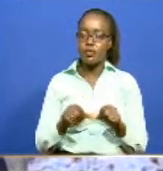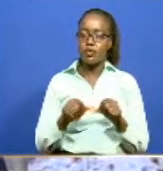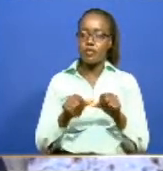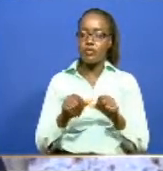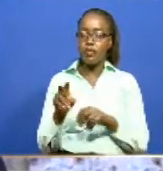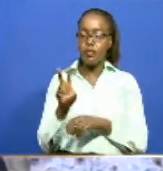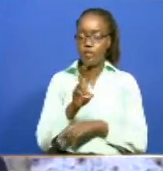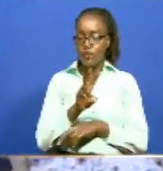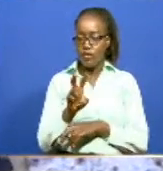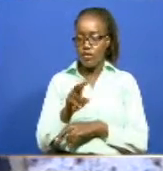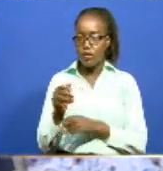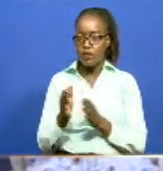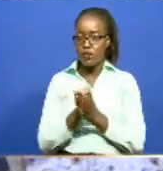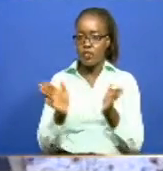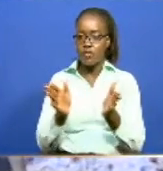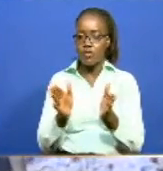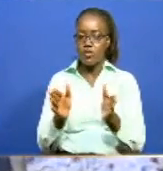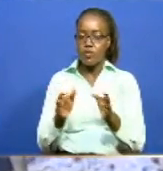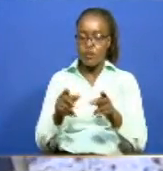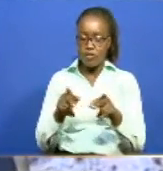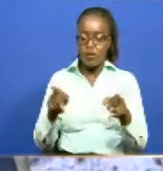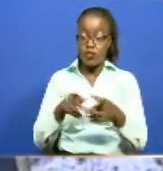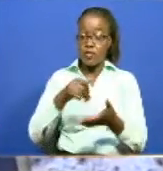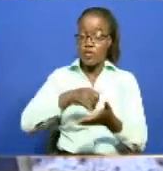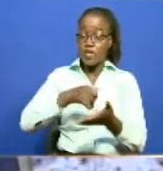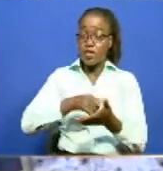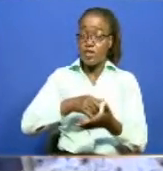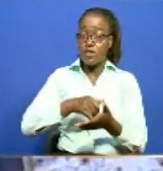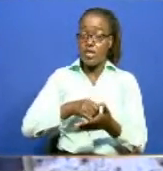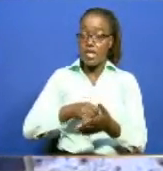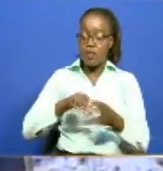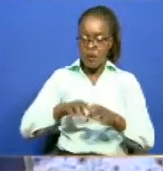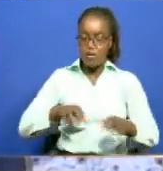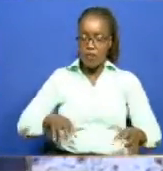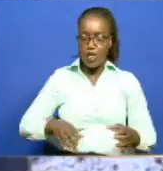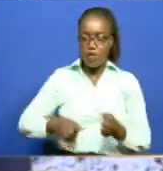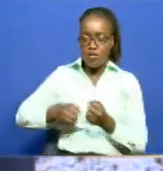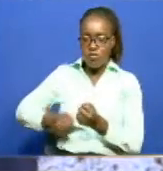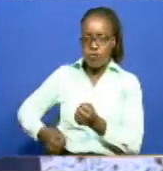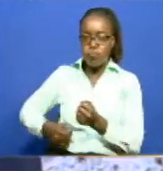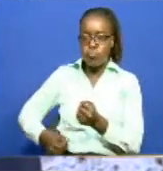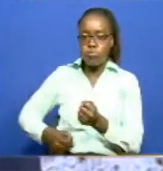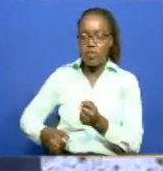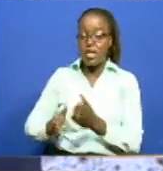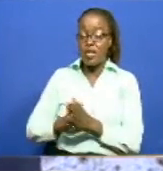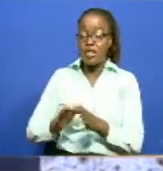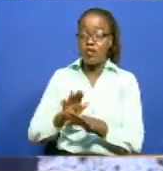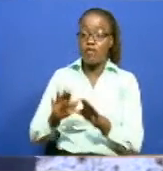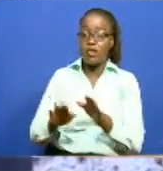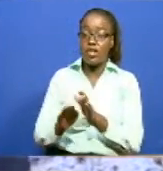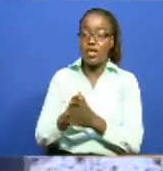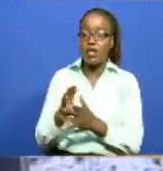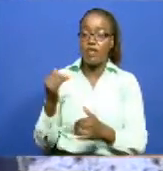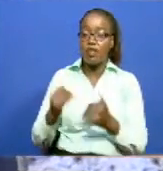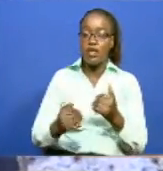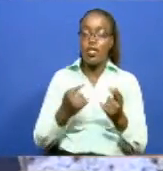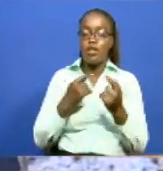the public places, including markets, fumigation, and so on. And finally, let me talk